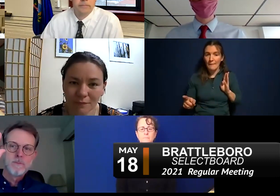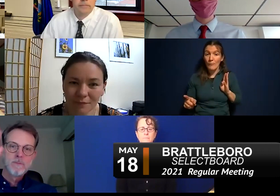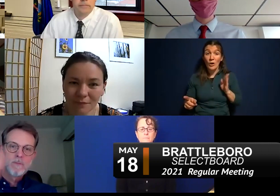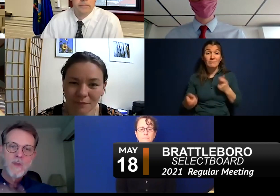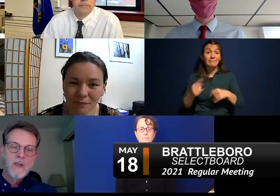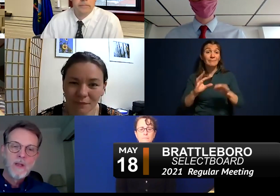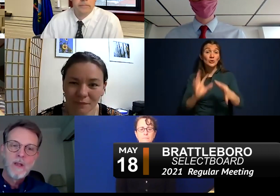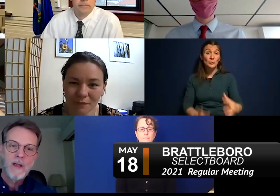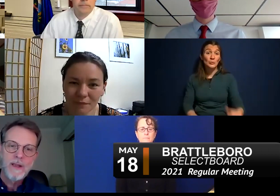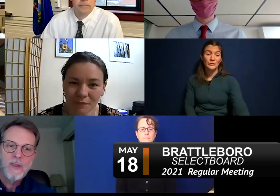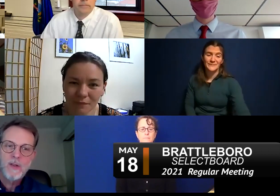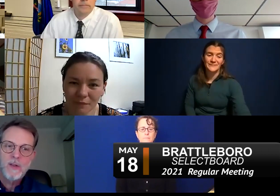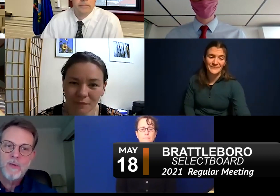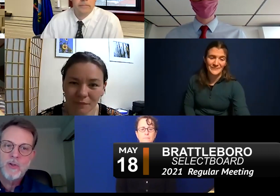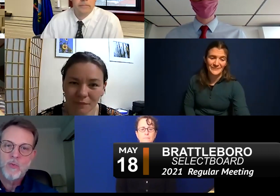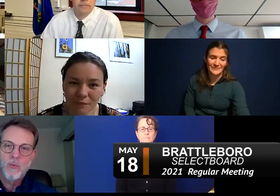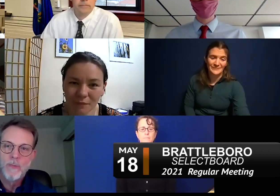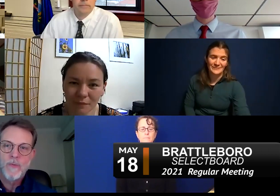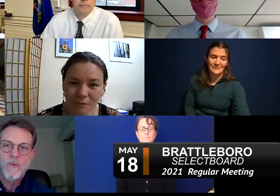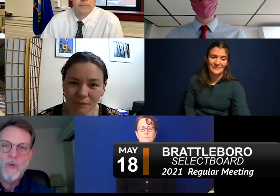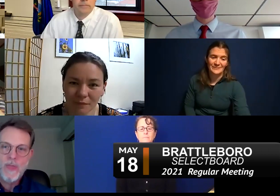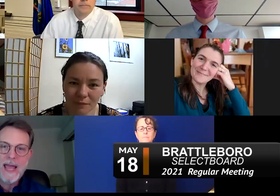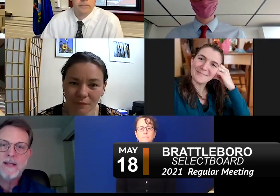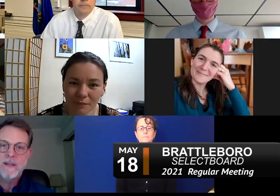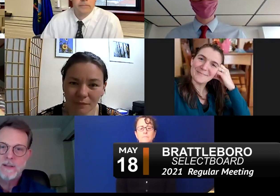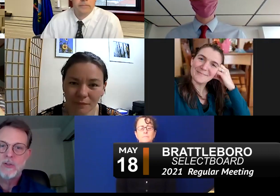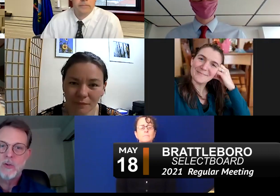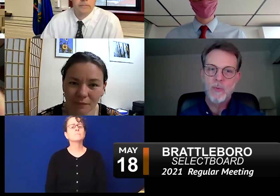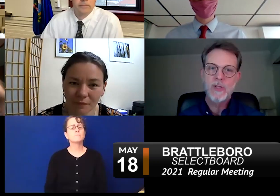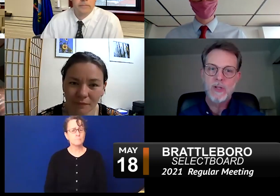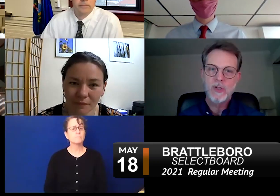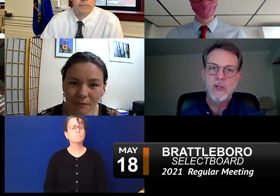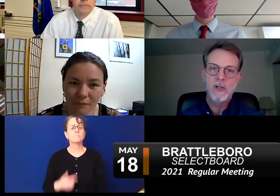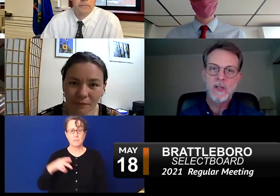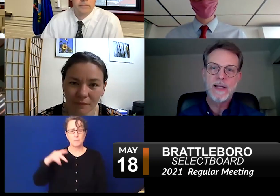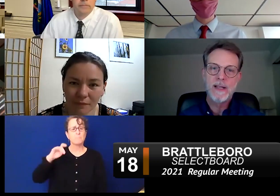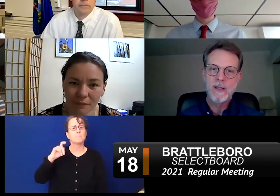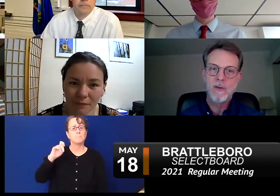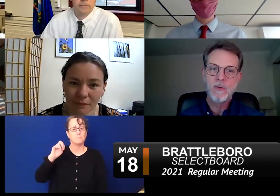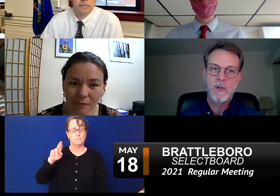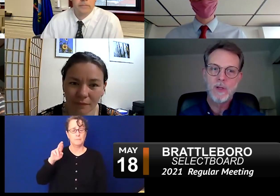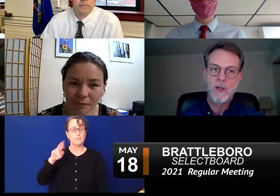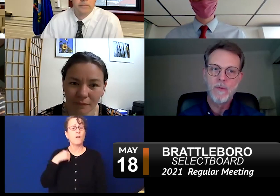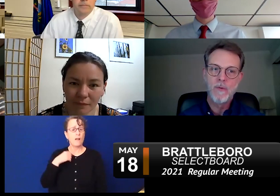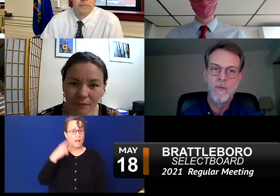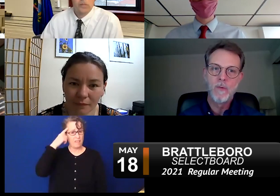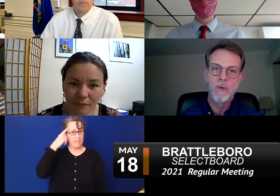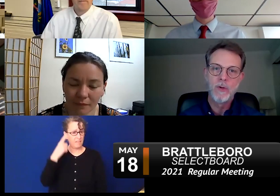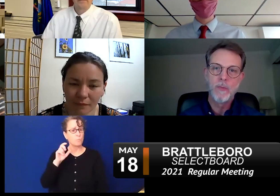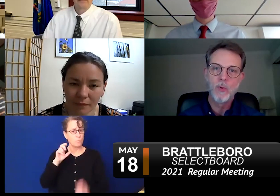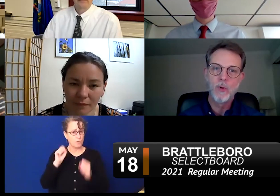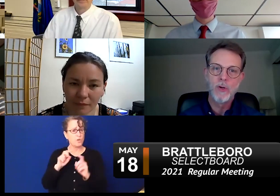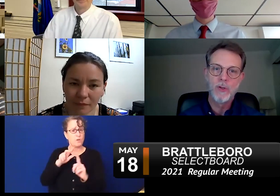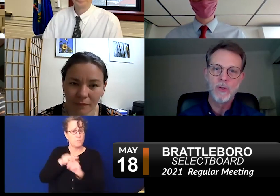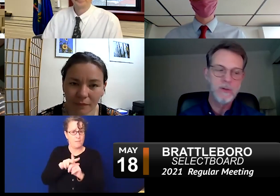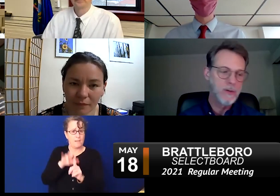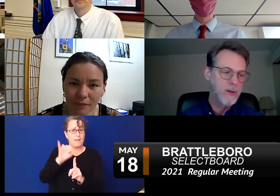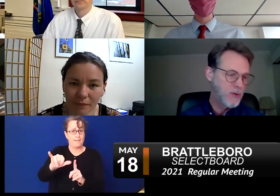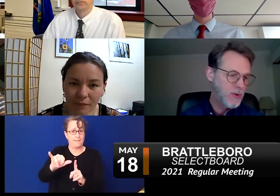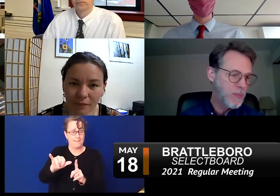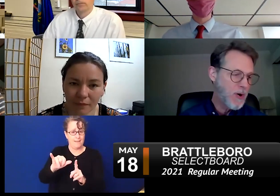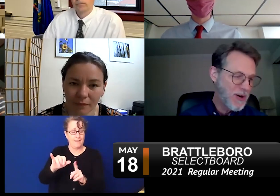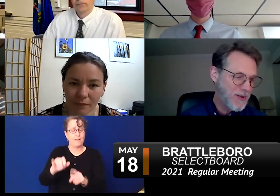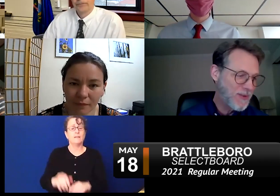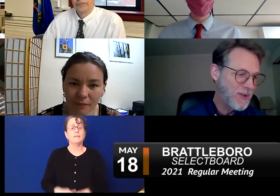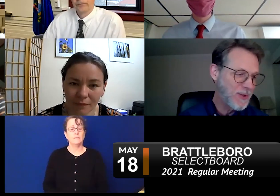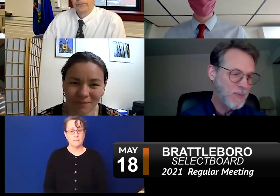Peter? I think there is room for that interpretation. And I think it would be helpful for the board in under